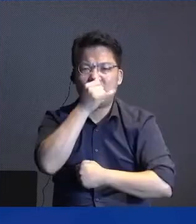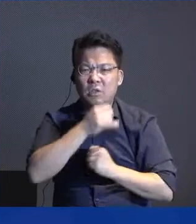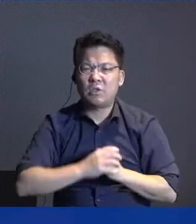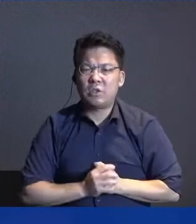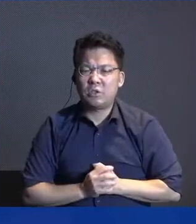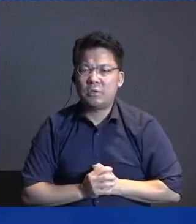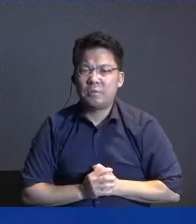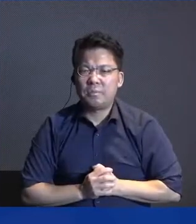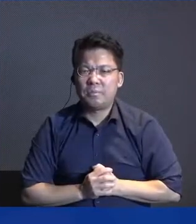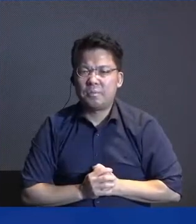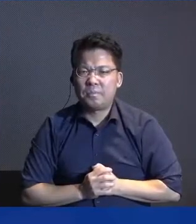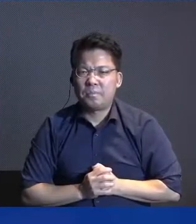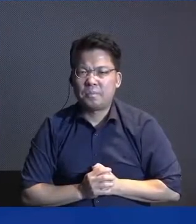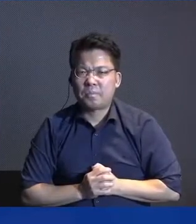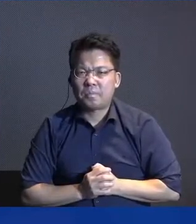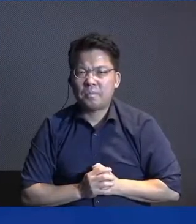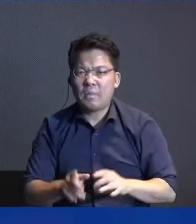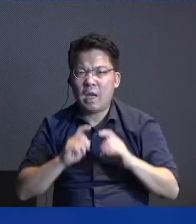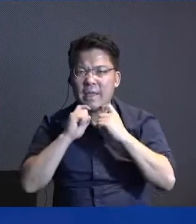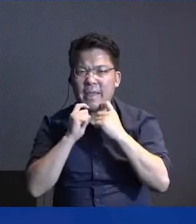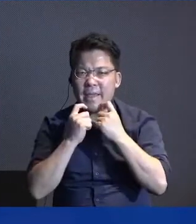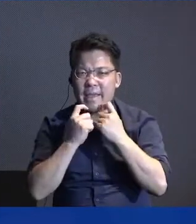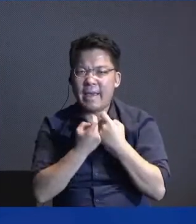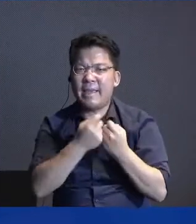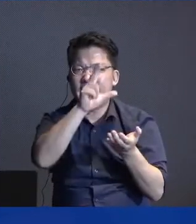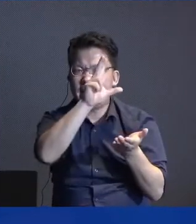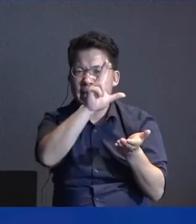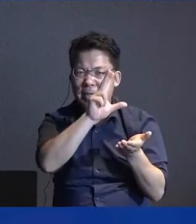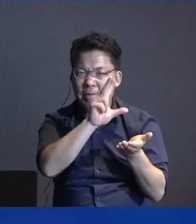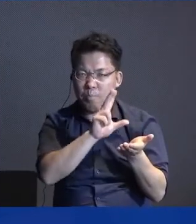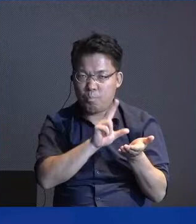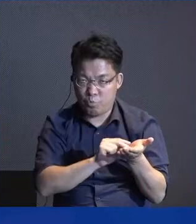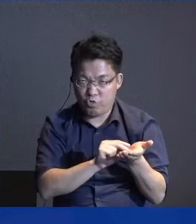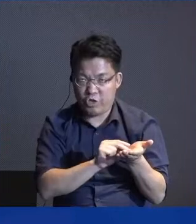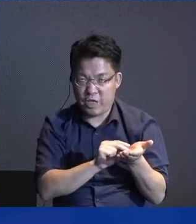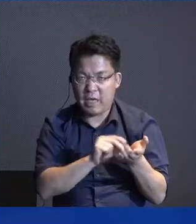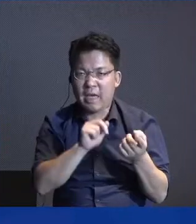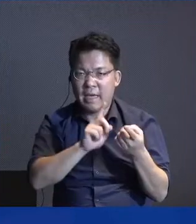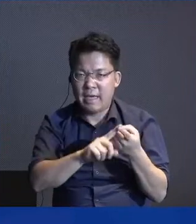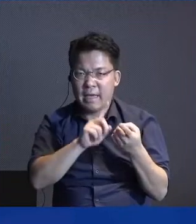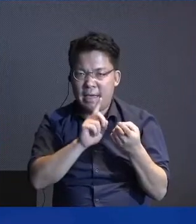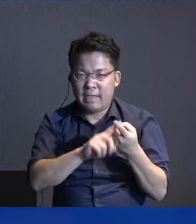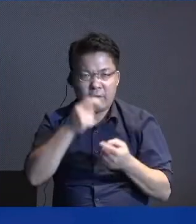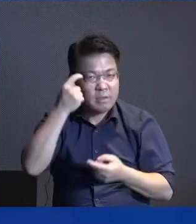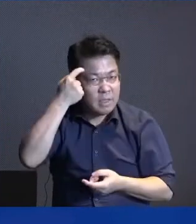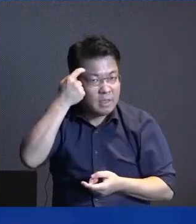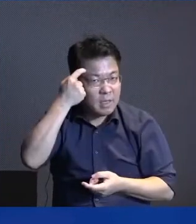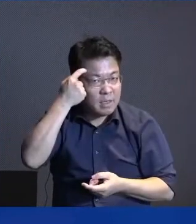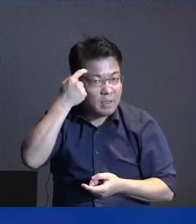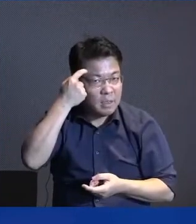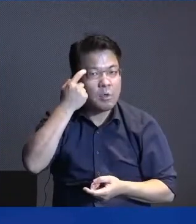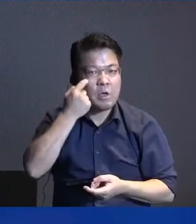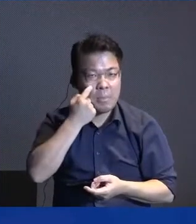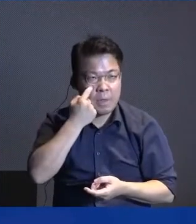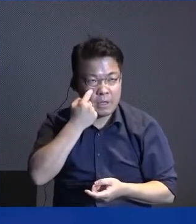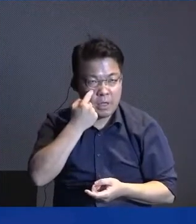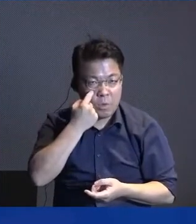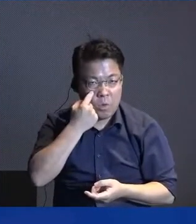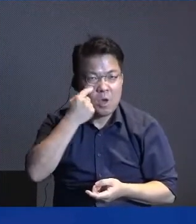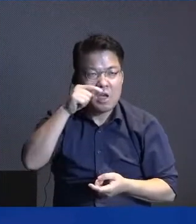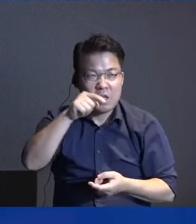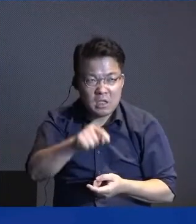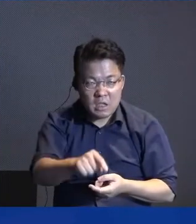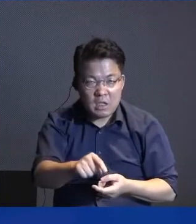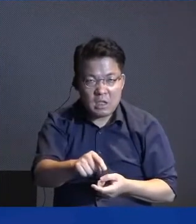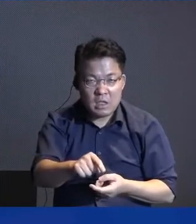their problems, irrespective of the type of problem, to just talk to them and make sure how they feel or think about